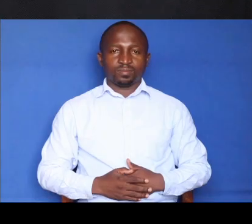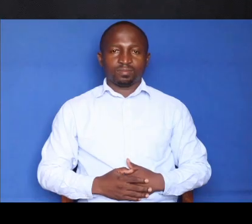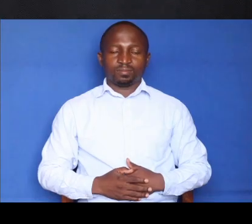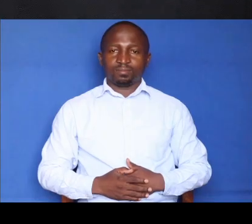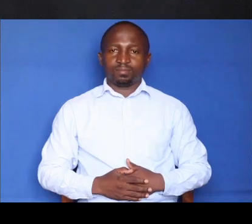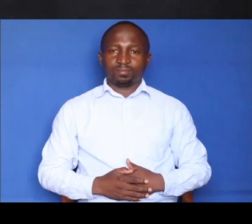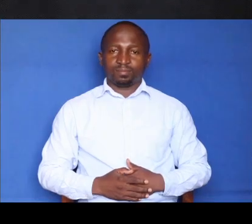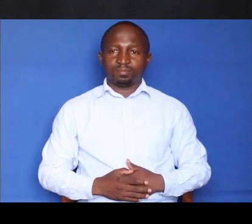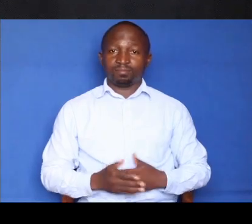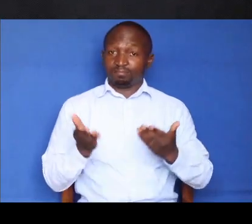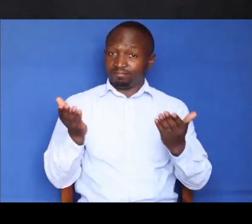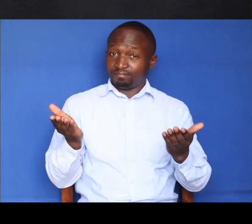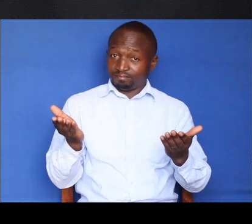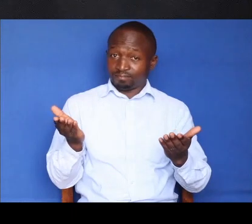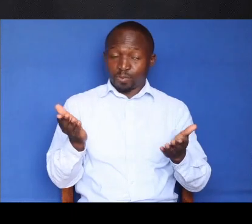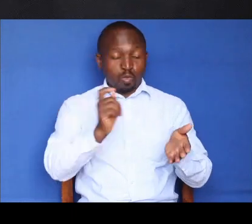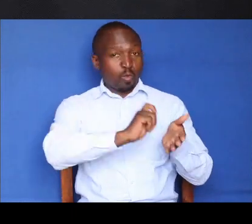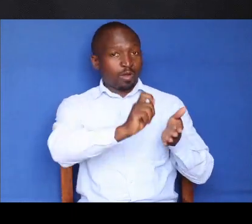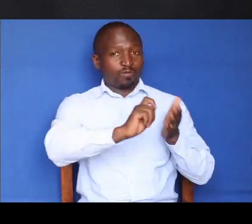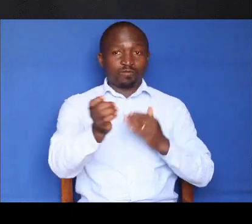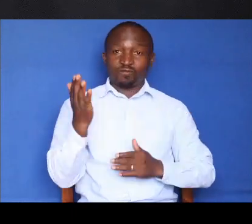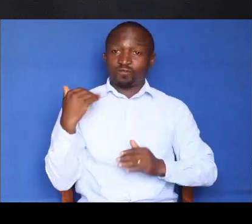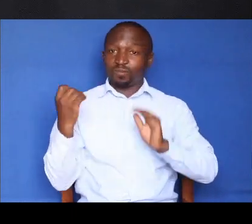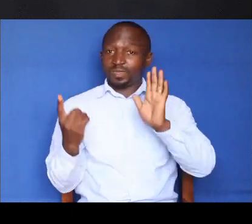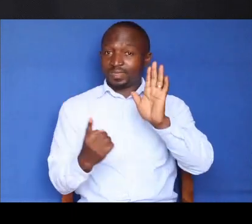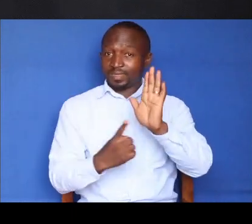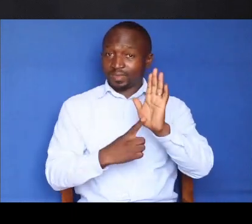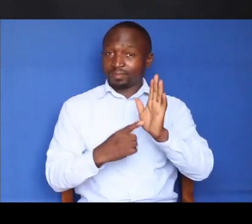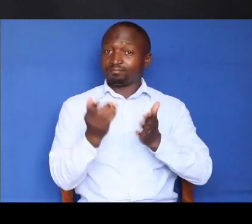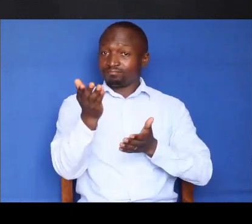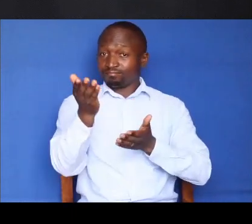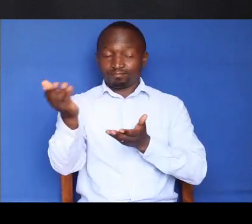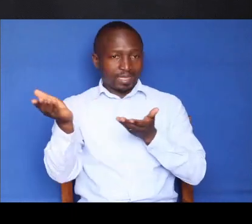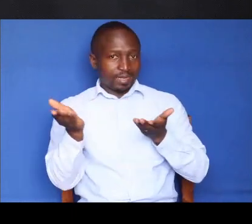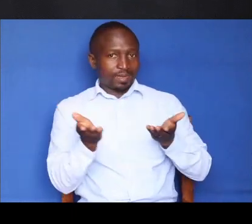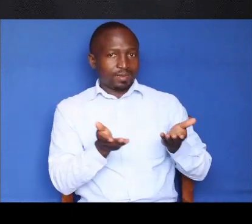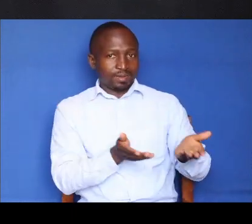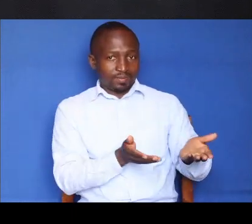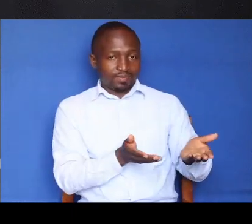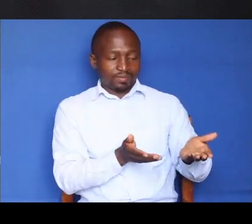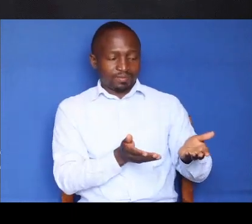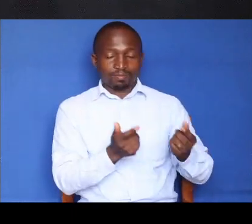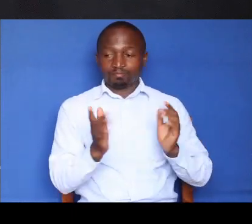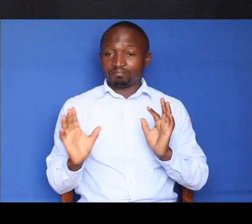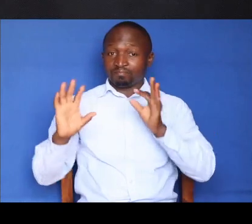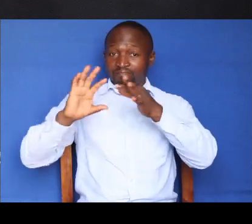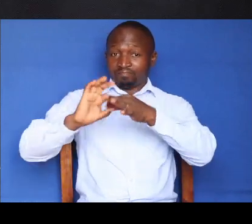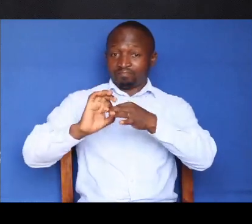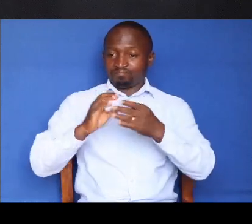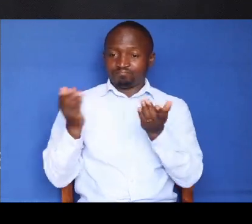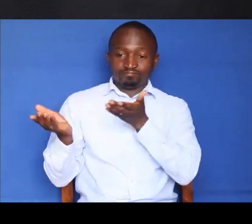Yes, my dear Form 6 students, you are warmly welcome to join with